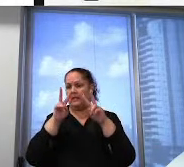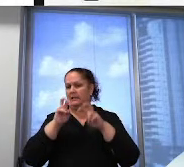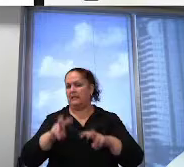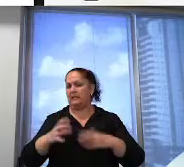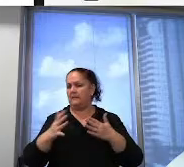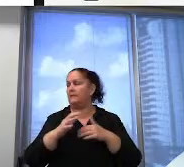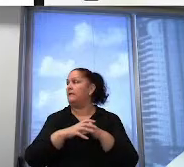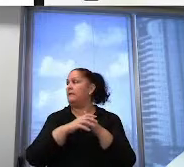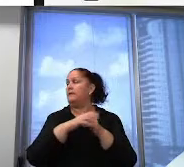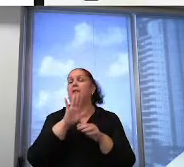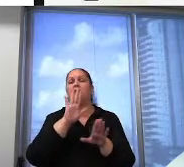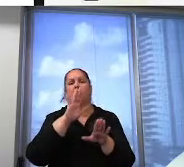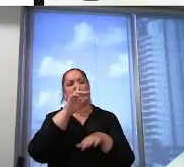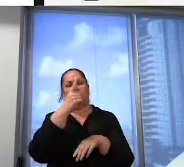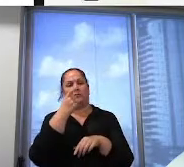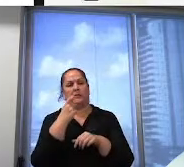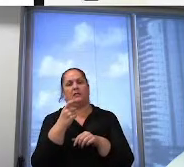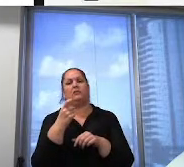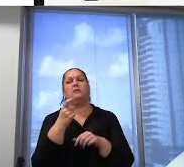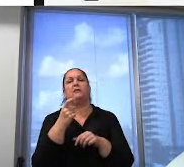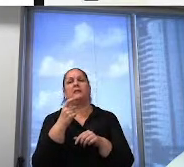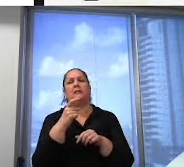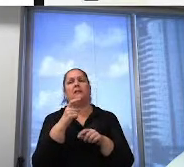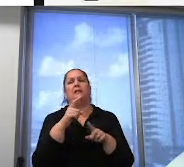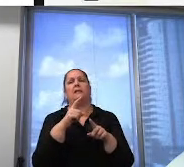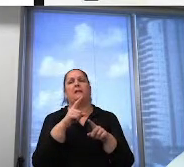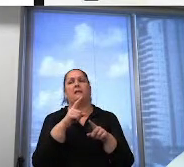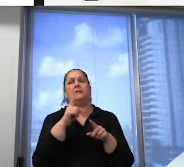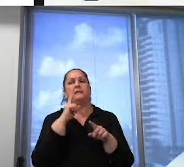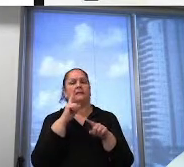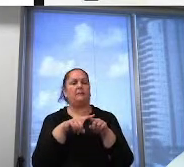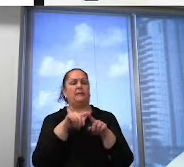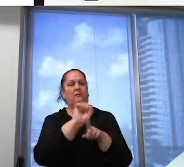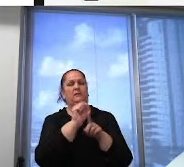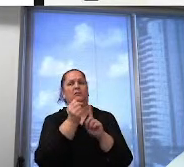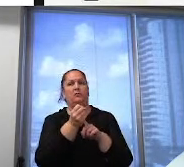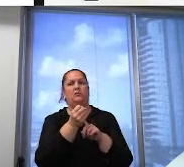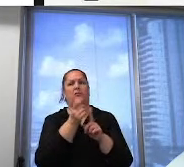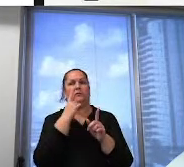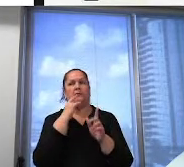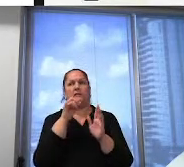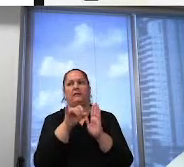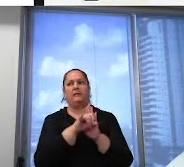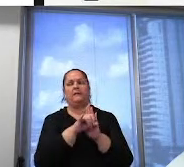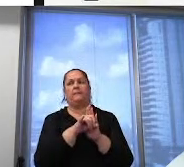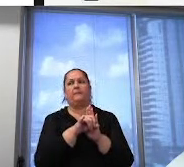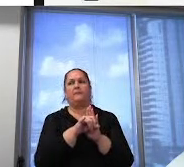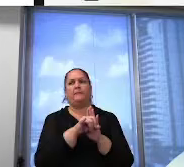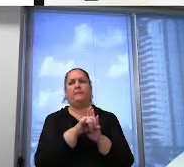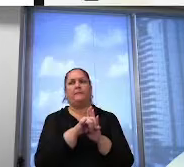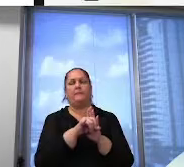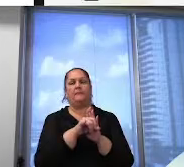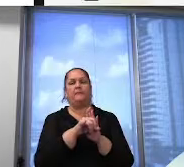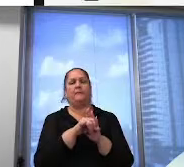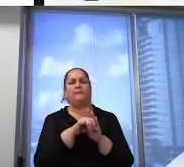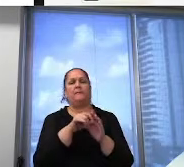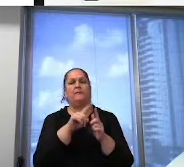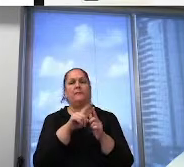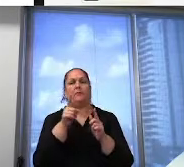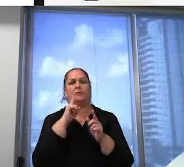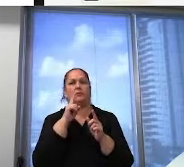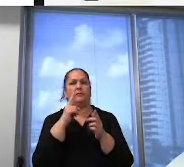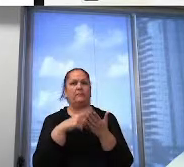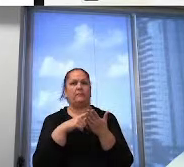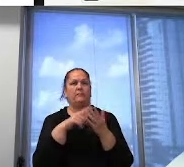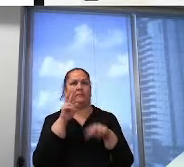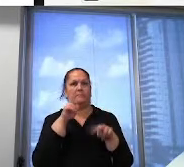engineering analysis, or what is that process? Great question. It's a condition-based assessment, right? We understand we're identifying because those are identified, and then we